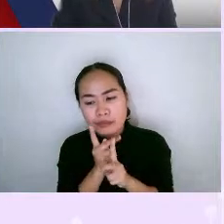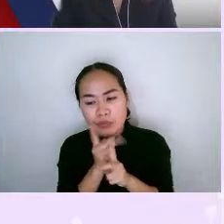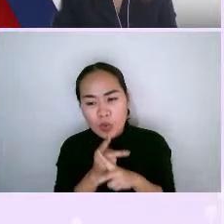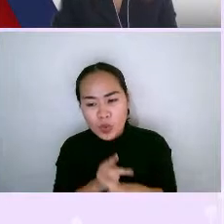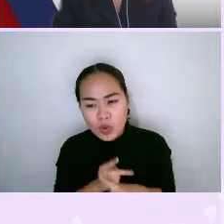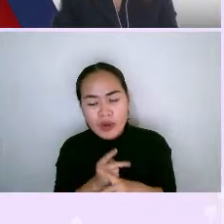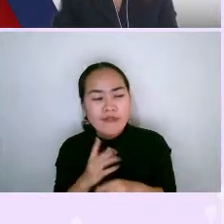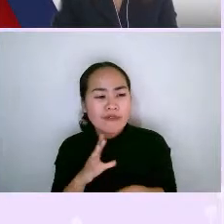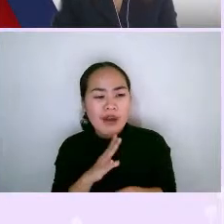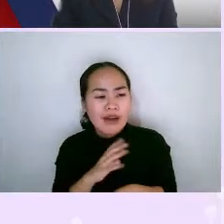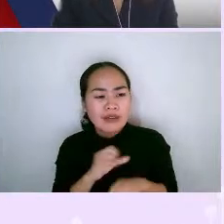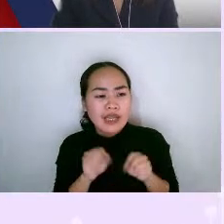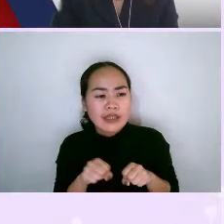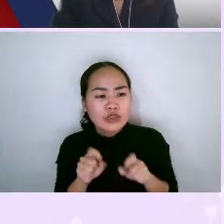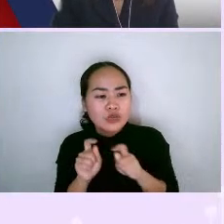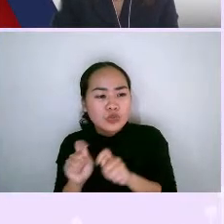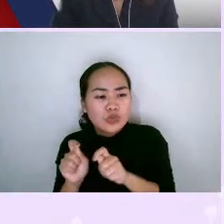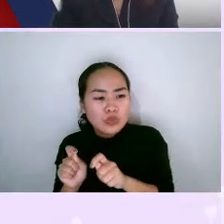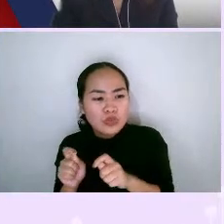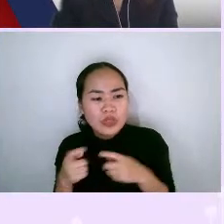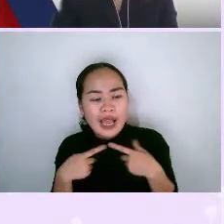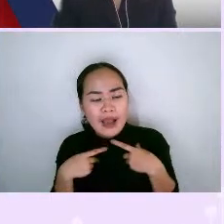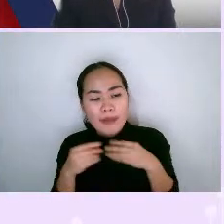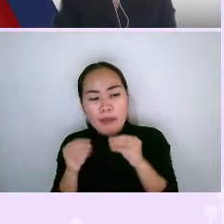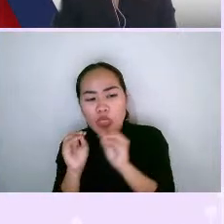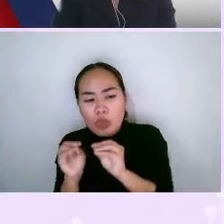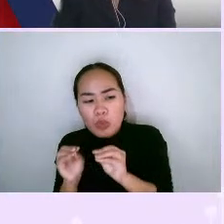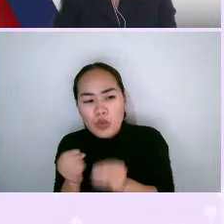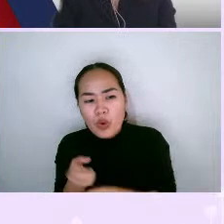namin kayo ano ba ang costing nito